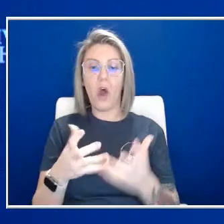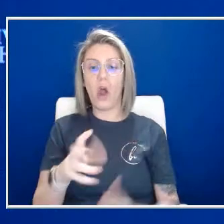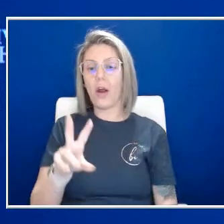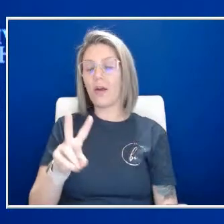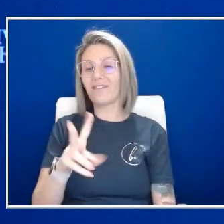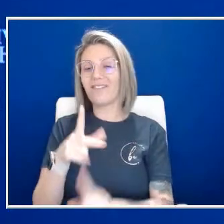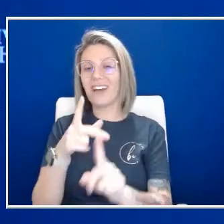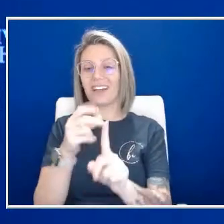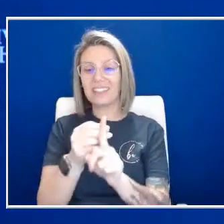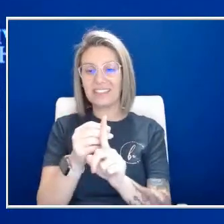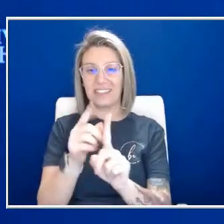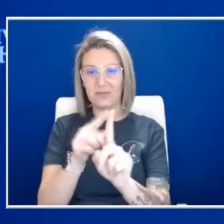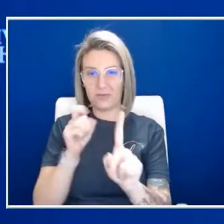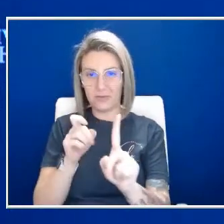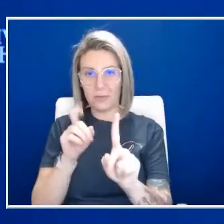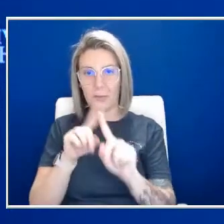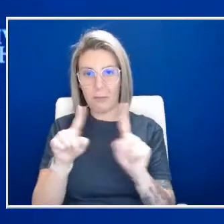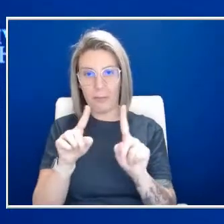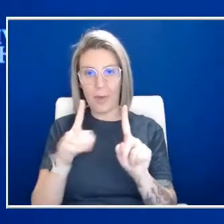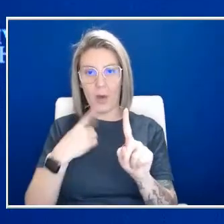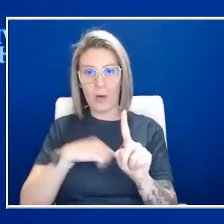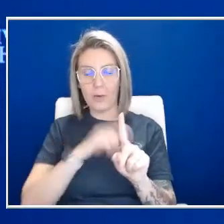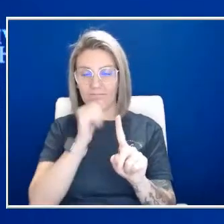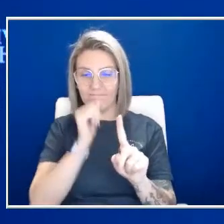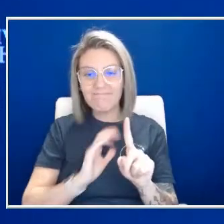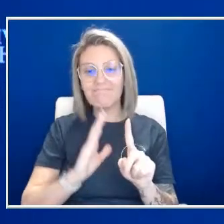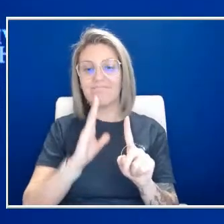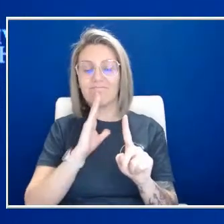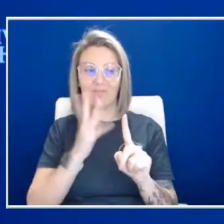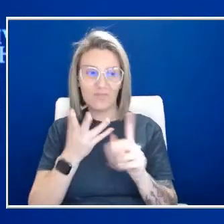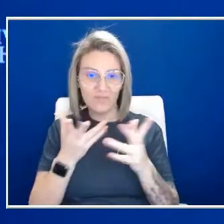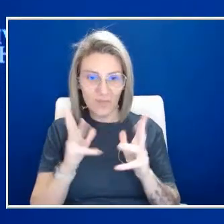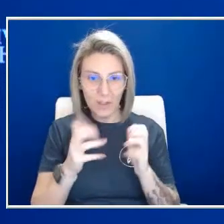as we have gotten through the pandemic and had a decrease in